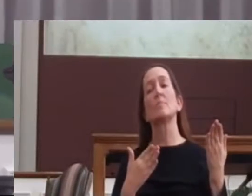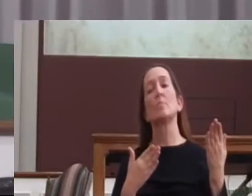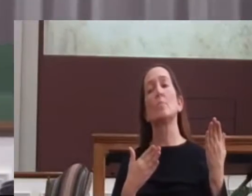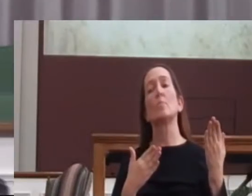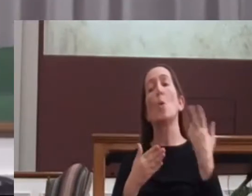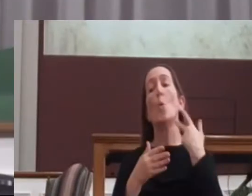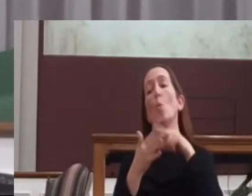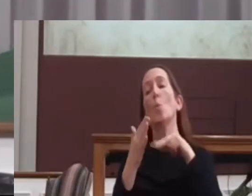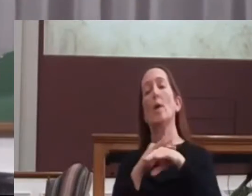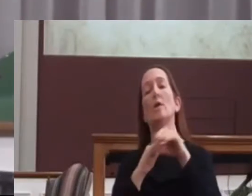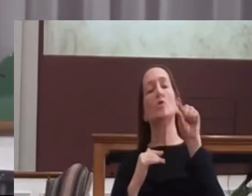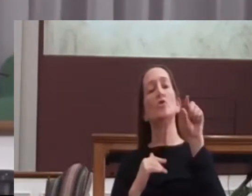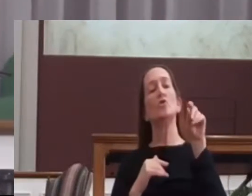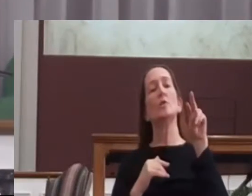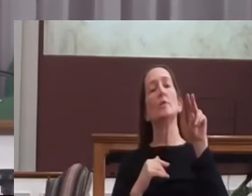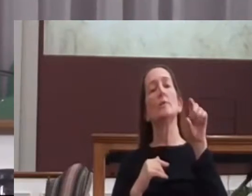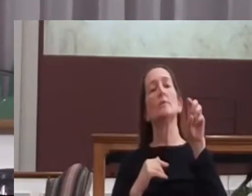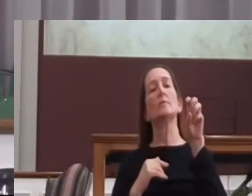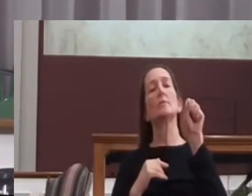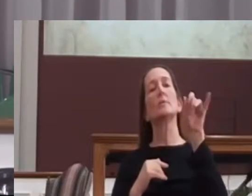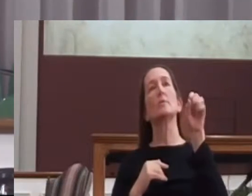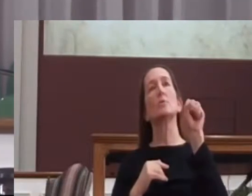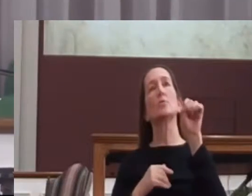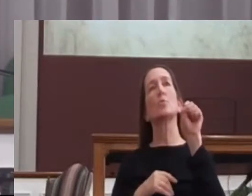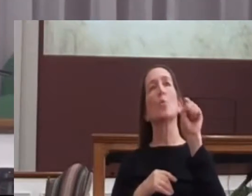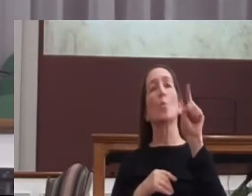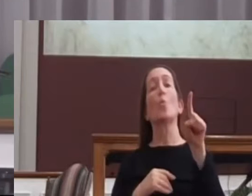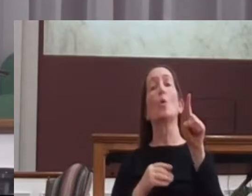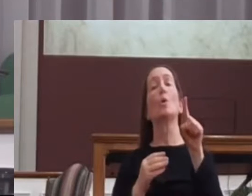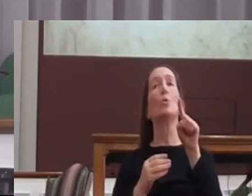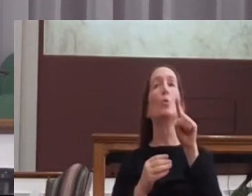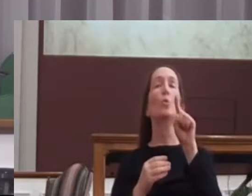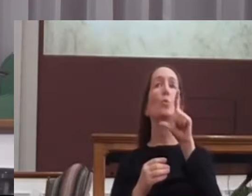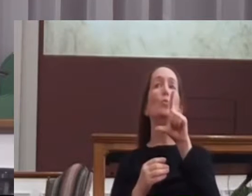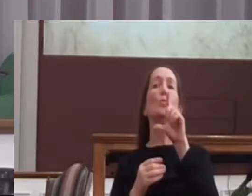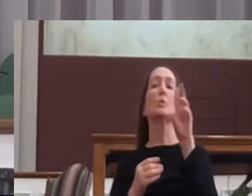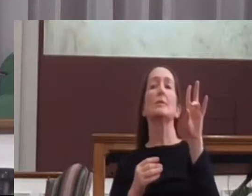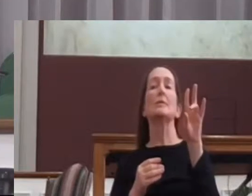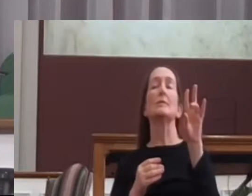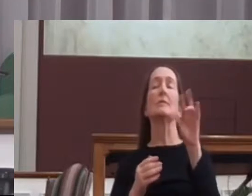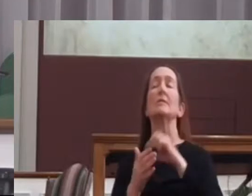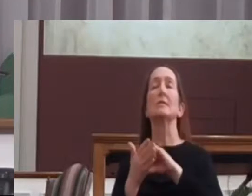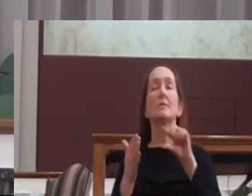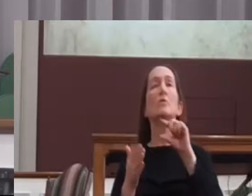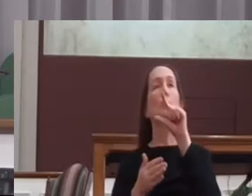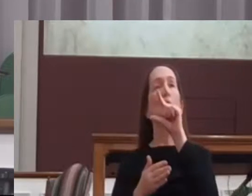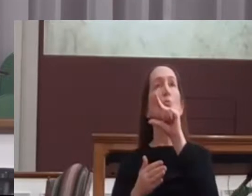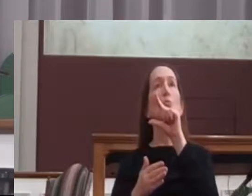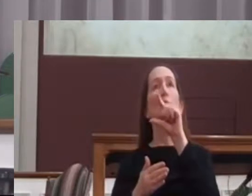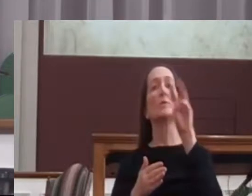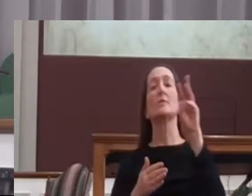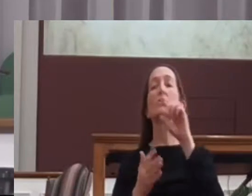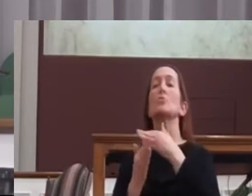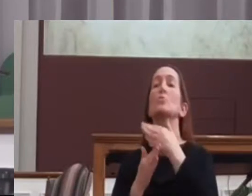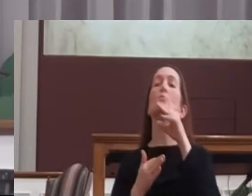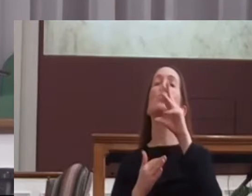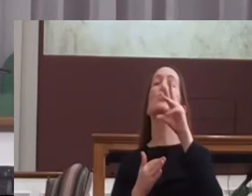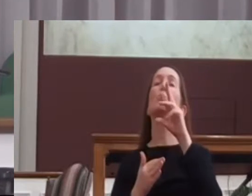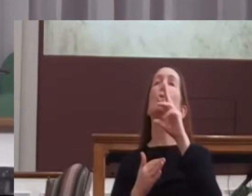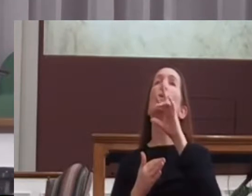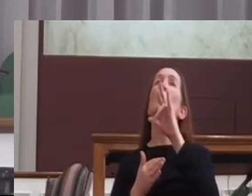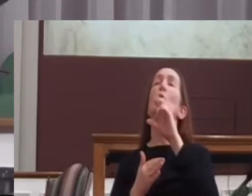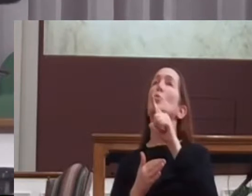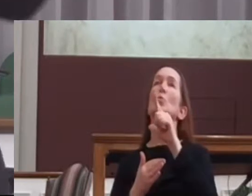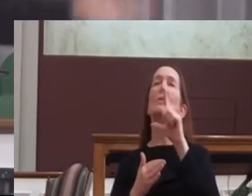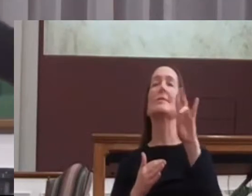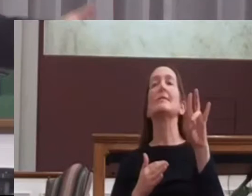God placed man, when we read that passage in Genesis 1, 26 and 27, you will get a sense of